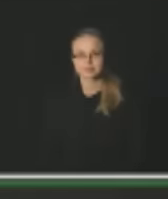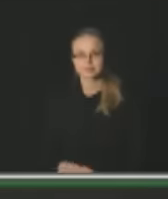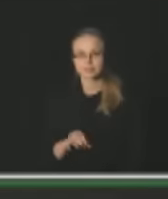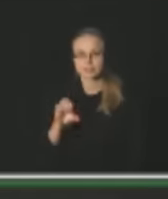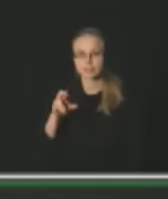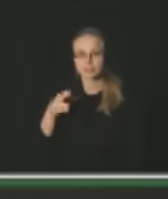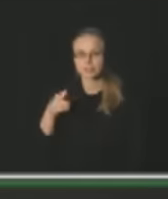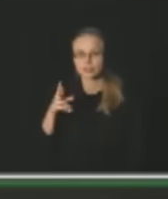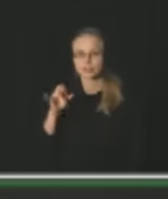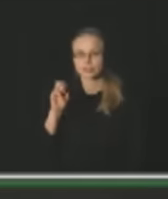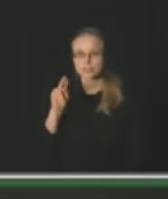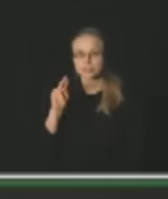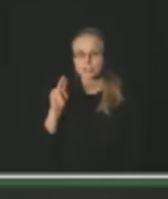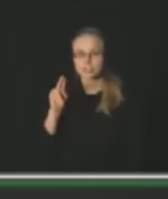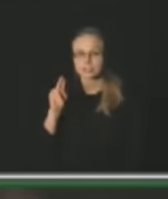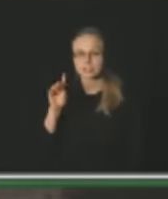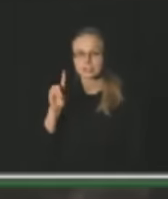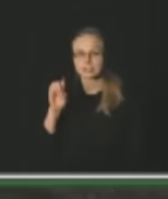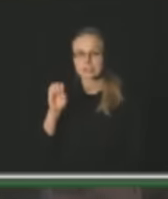Kristen DeBacker.